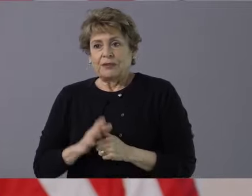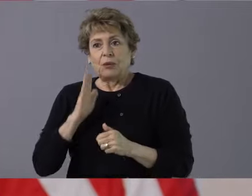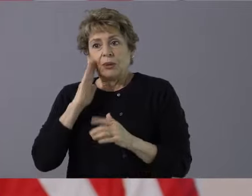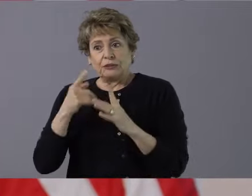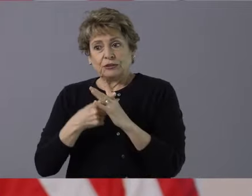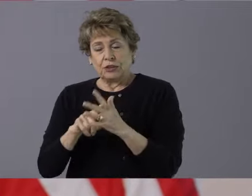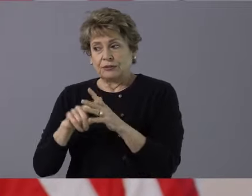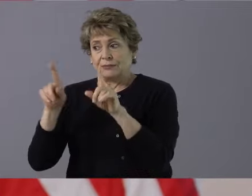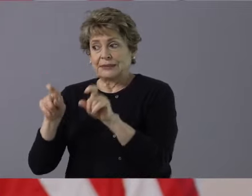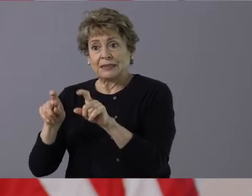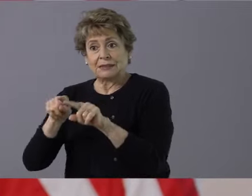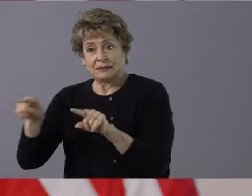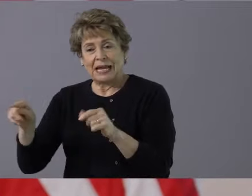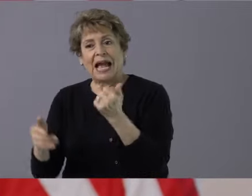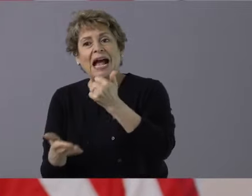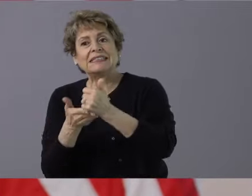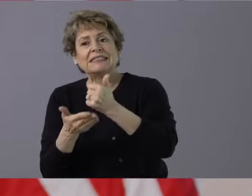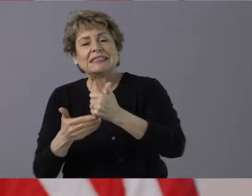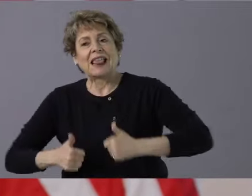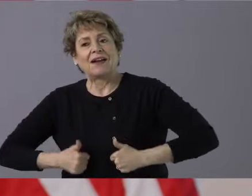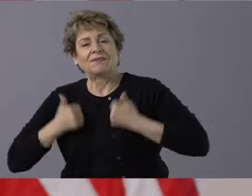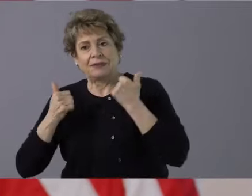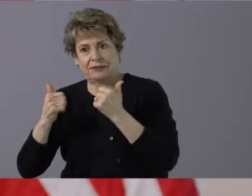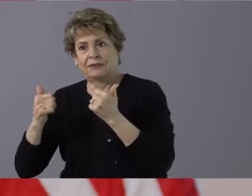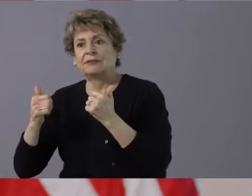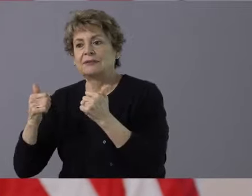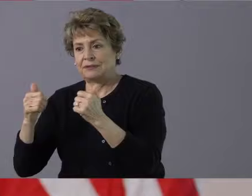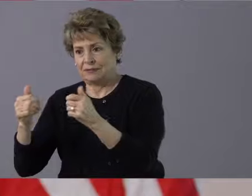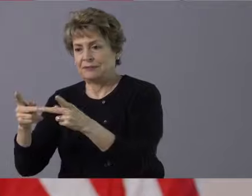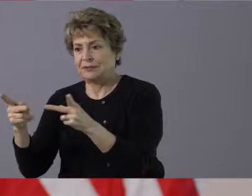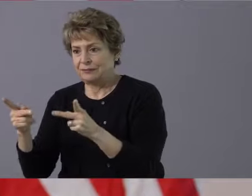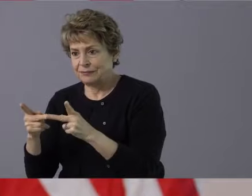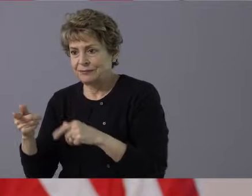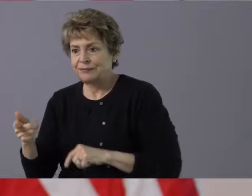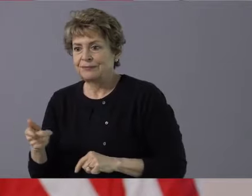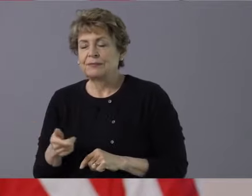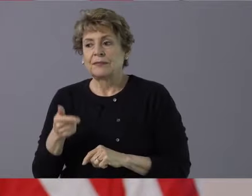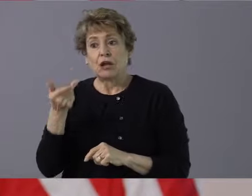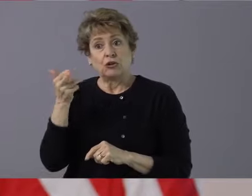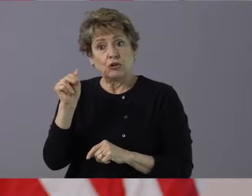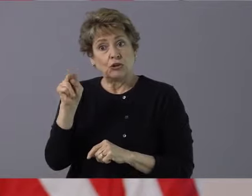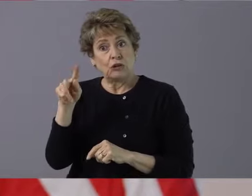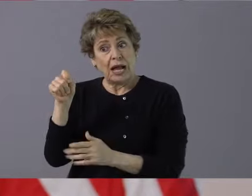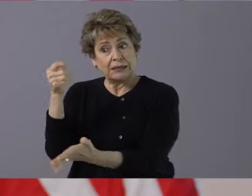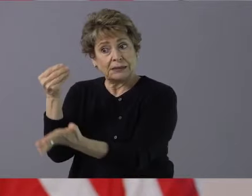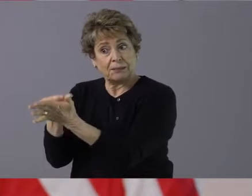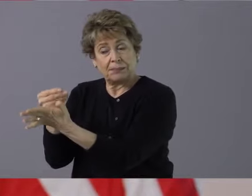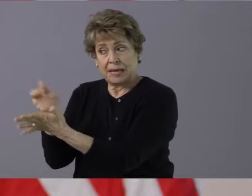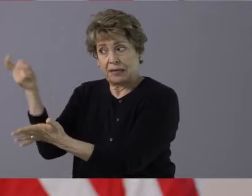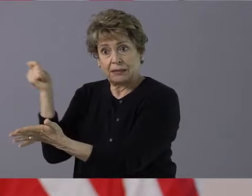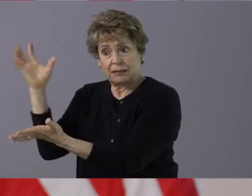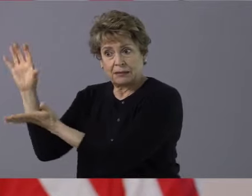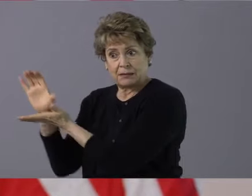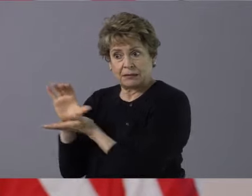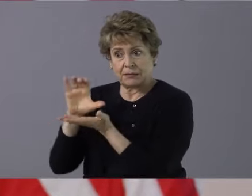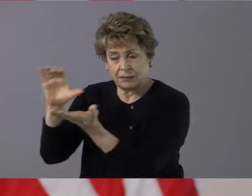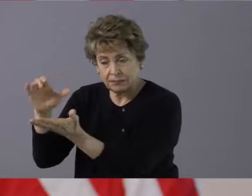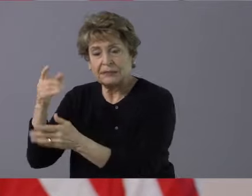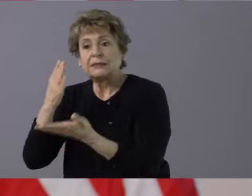done with grants to the actual facilities, and some of it is arranged through the Department of Health Services. And what other? Go ahead.